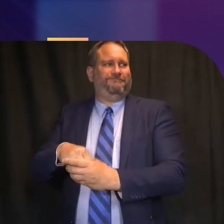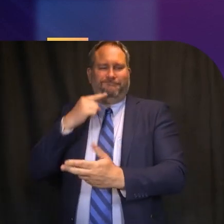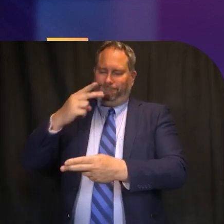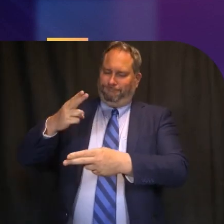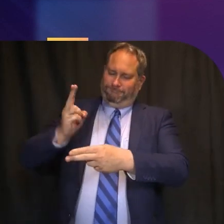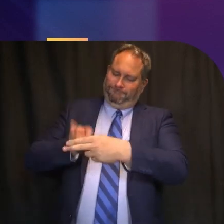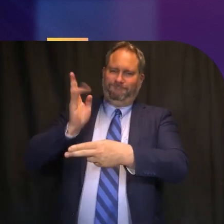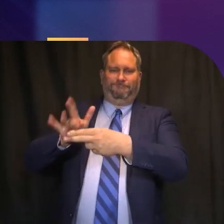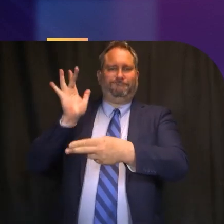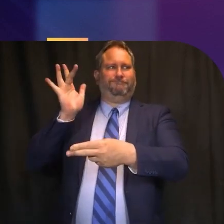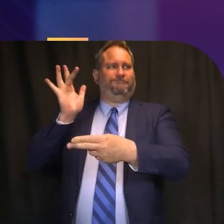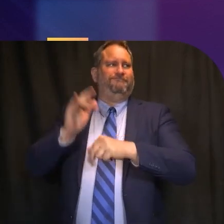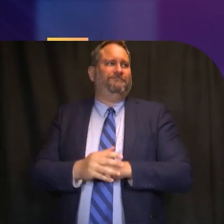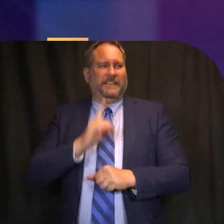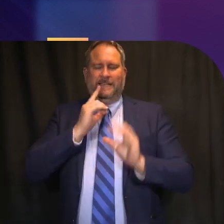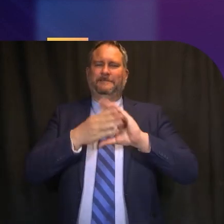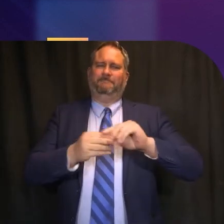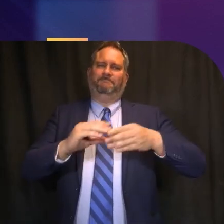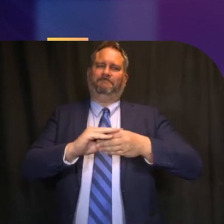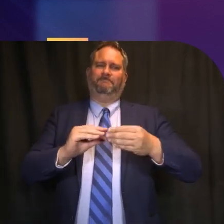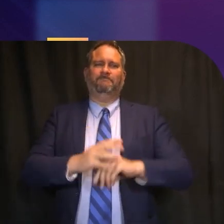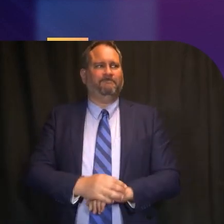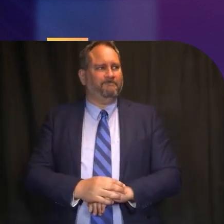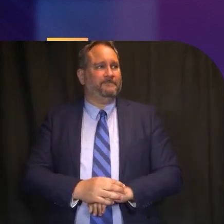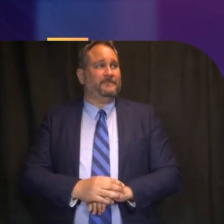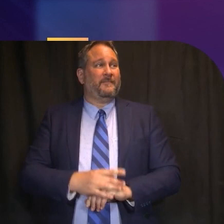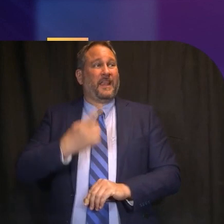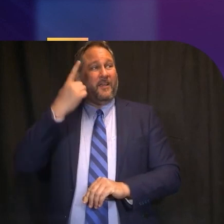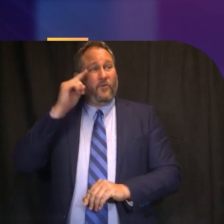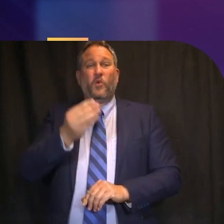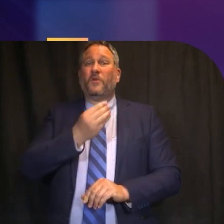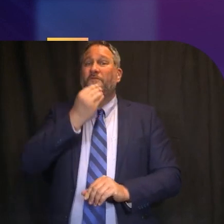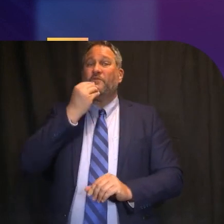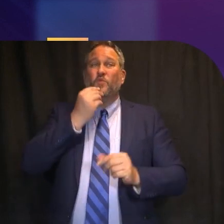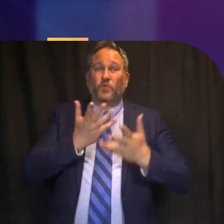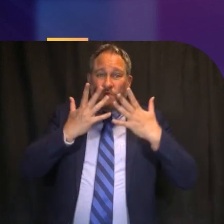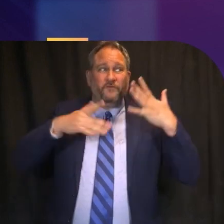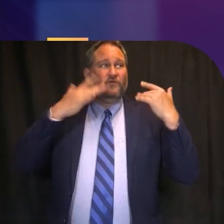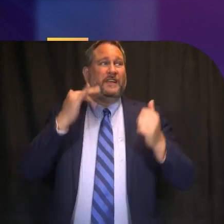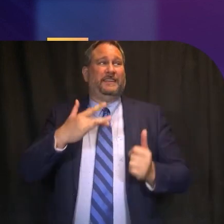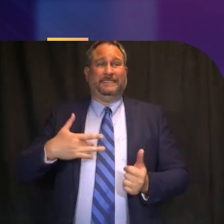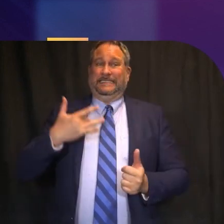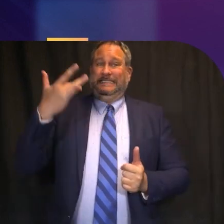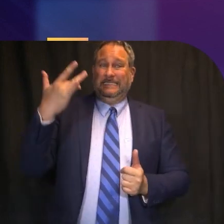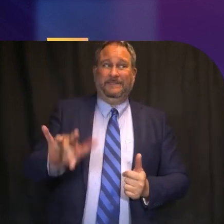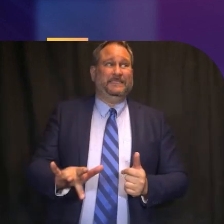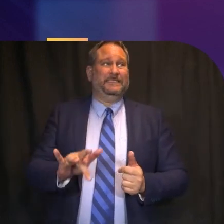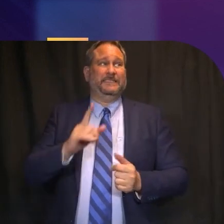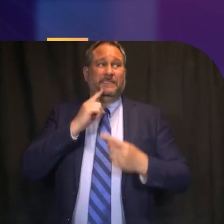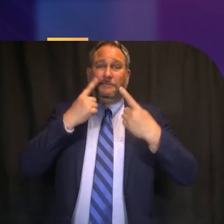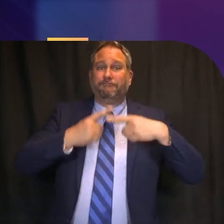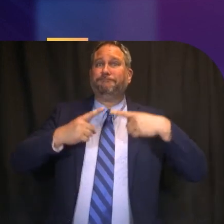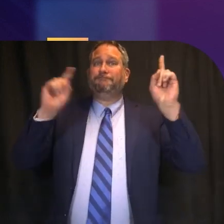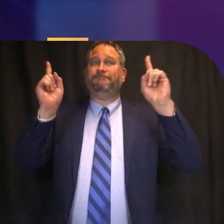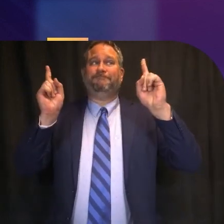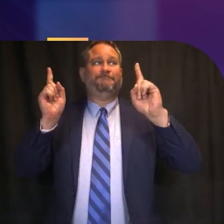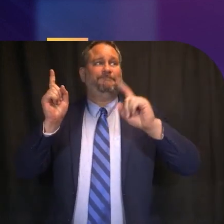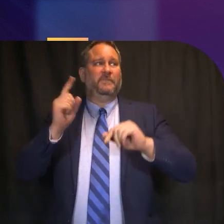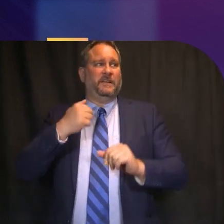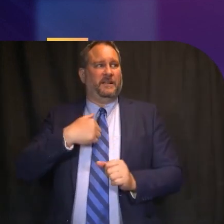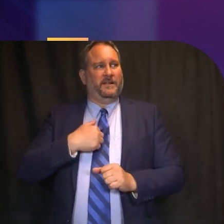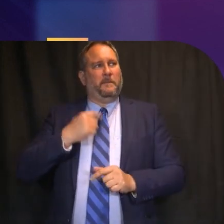most effective, it will need a huge amount of collaboration among people who believe in the story and its power. If you